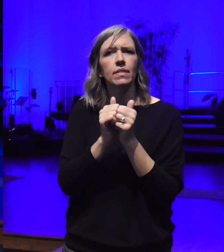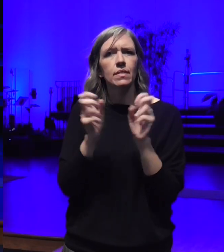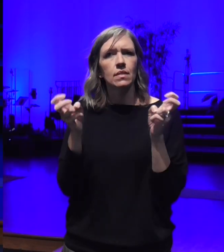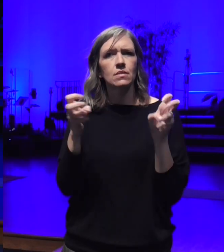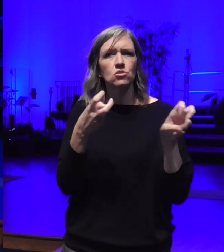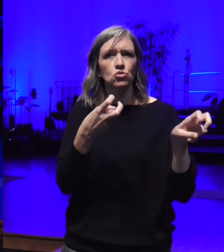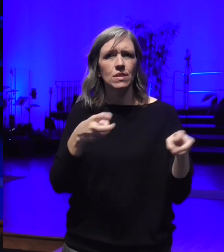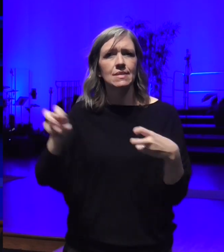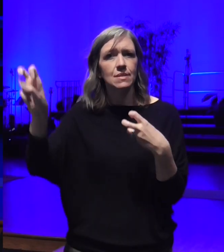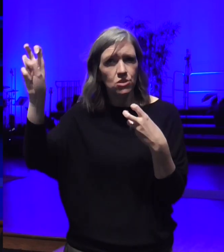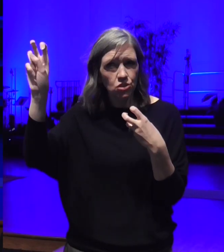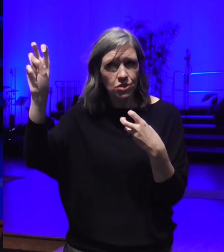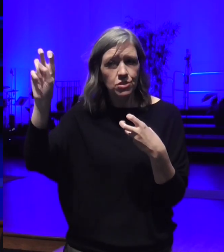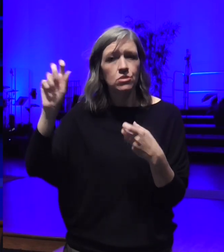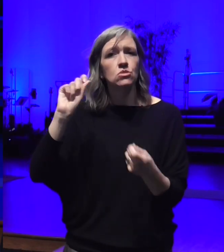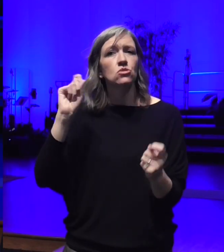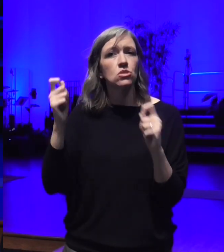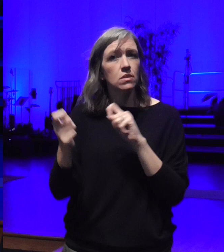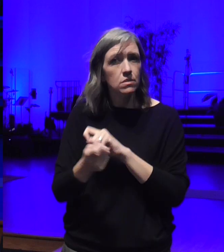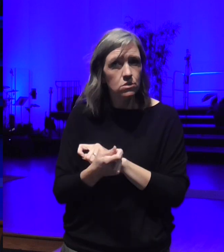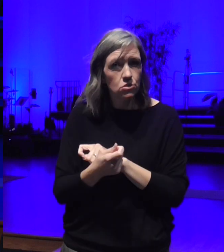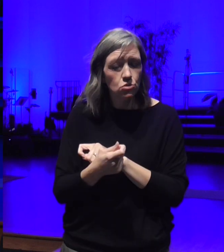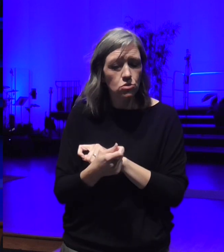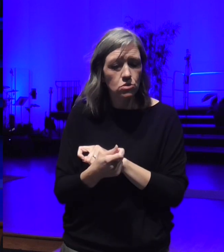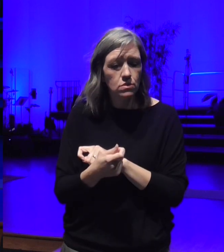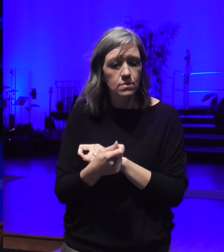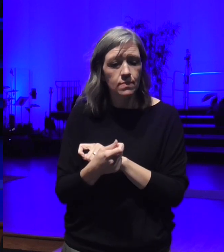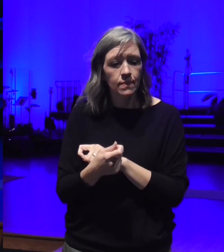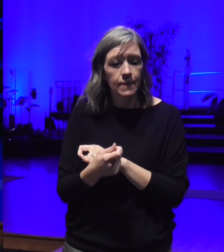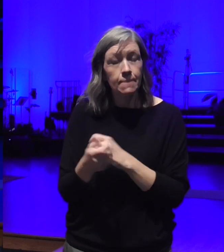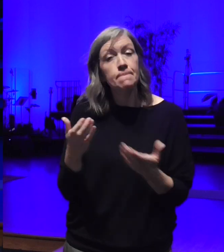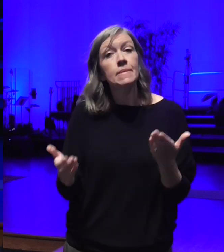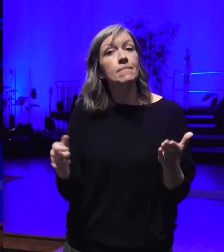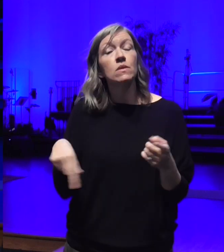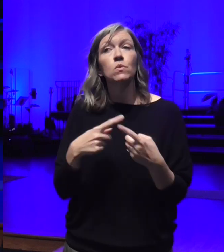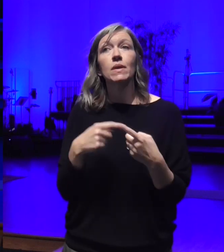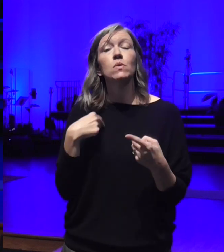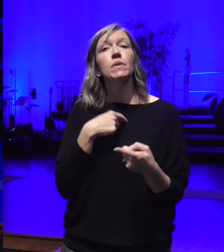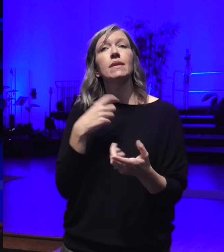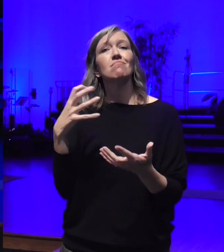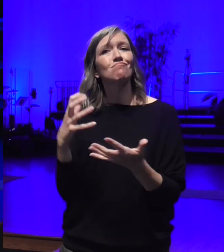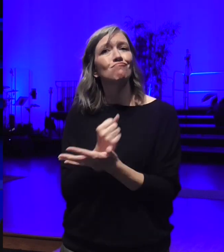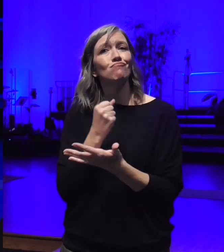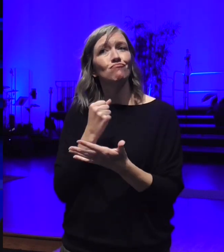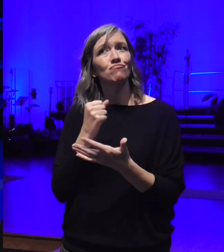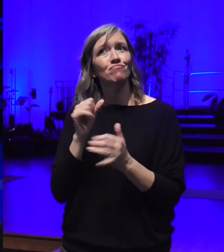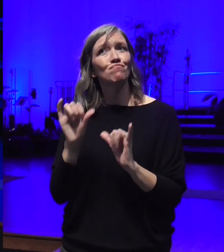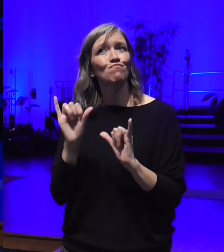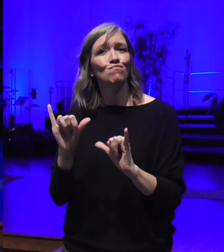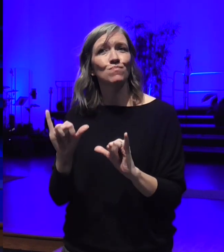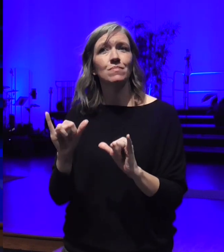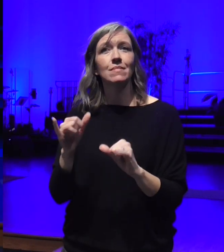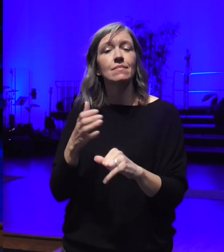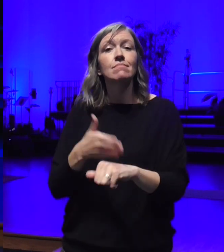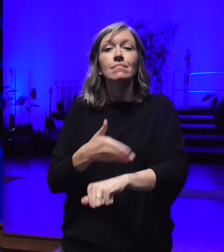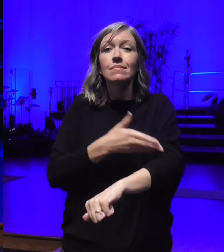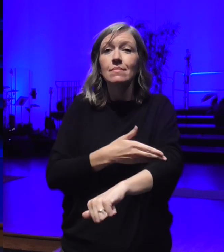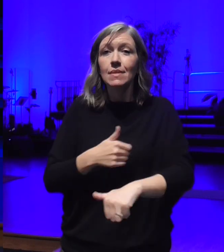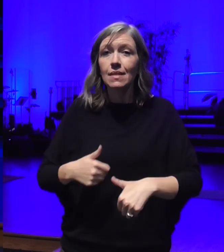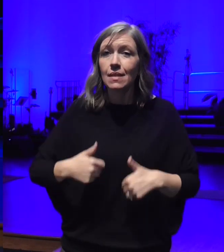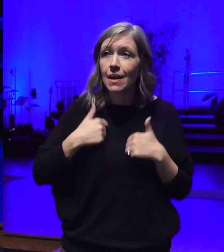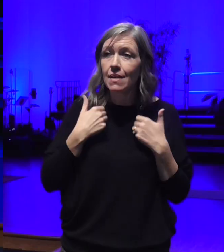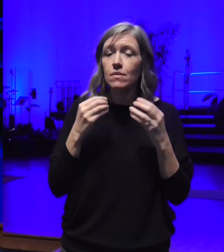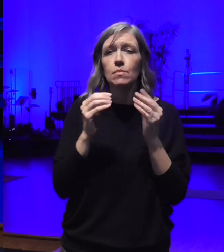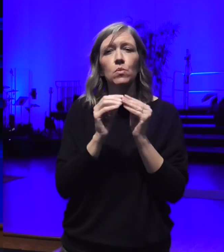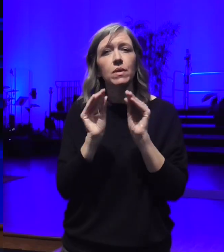transitioning, changing. And perhaps when we embrace it, we live a better life, a clearer life, a